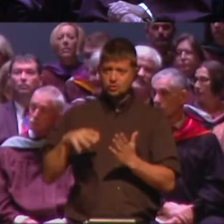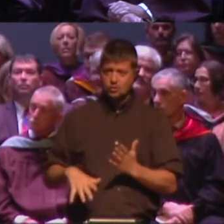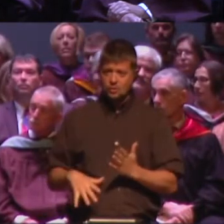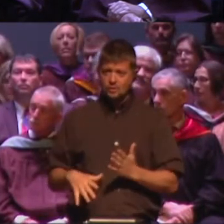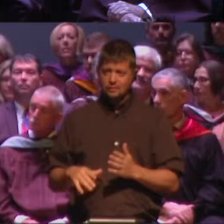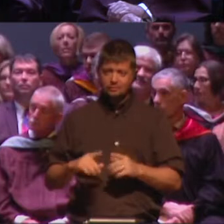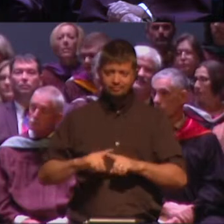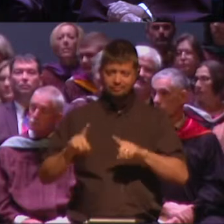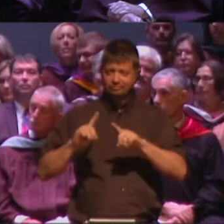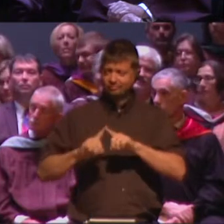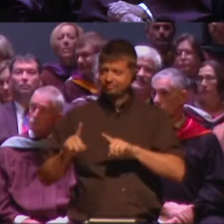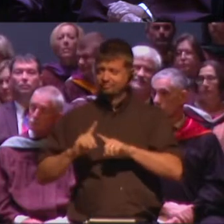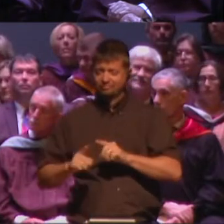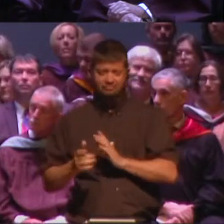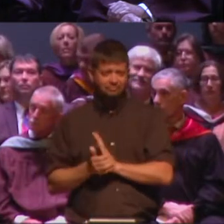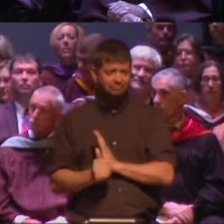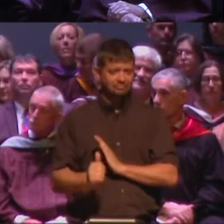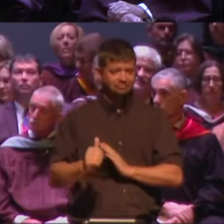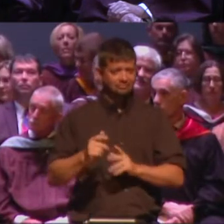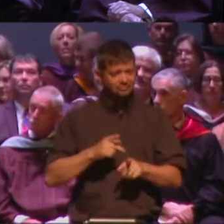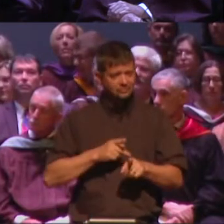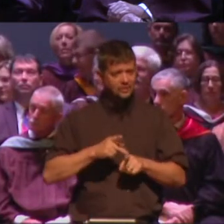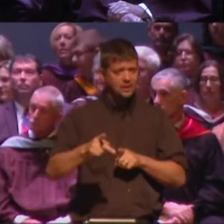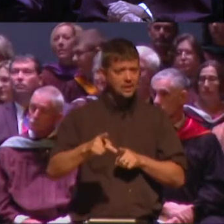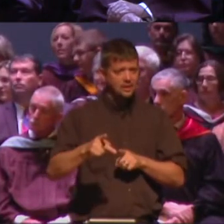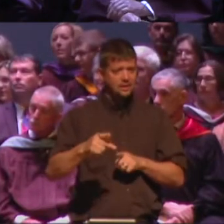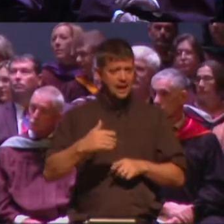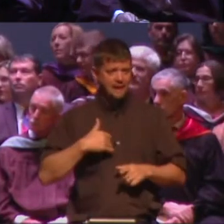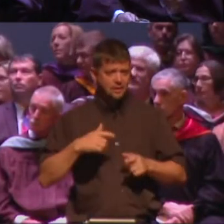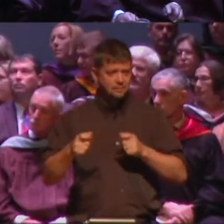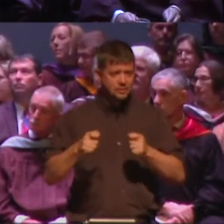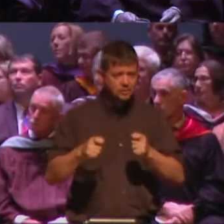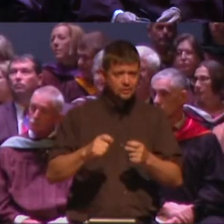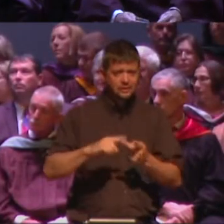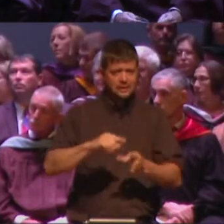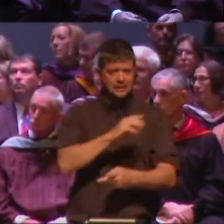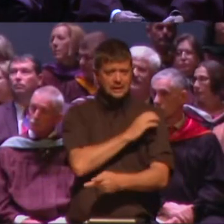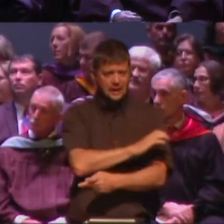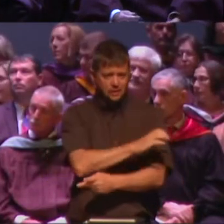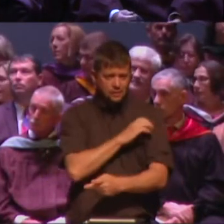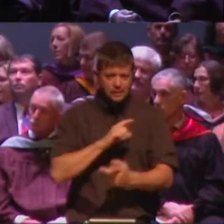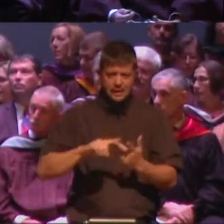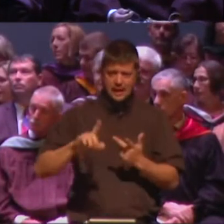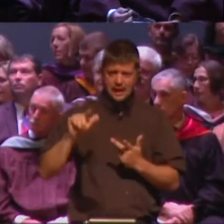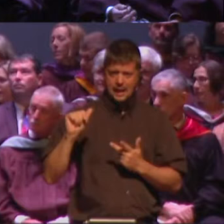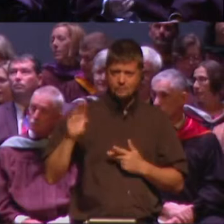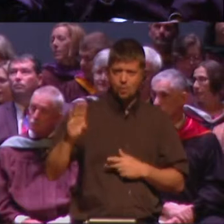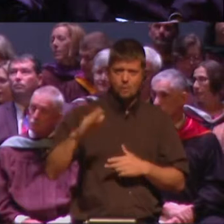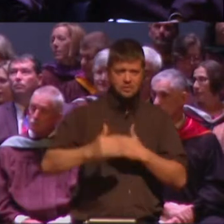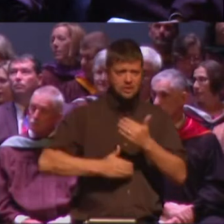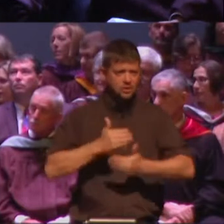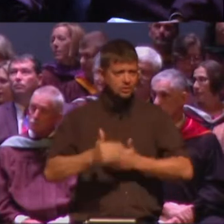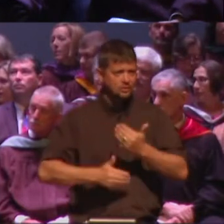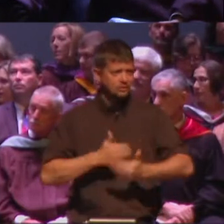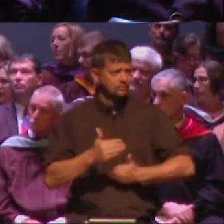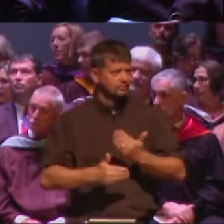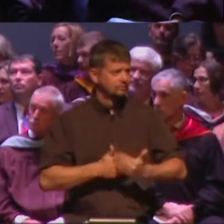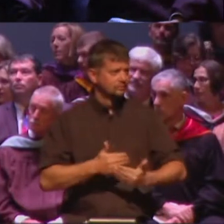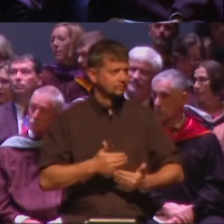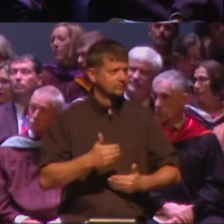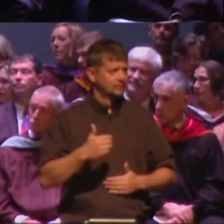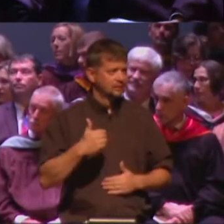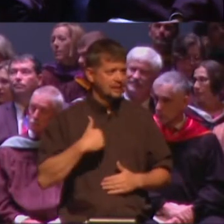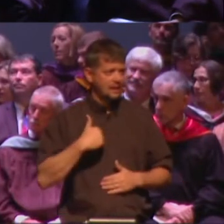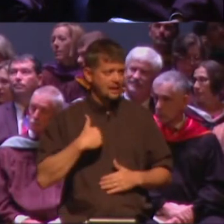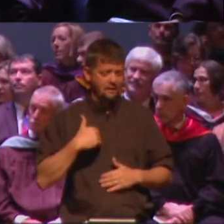healthcare professionals qualified to perform administrative, clinical, and laboratory procedures has had a long